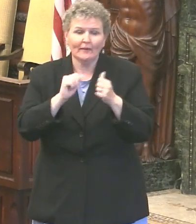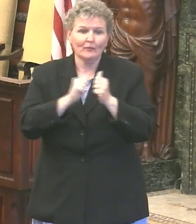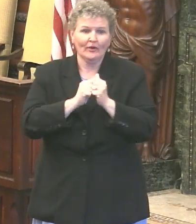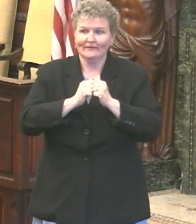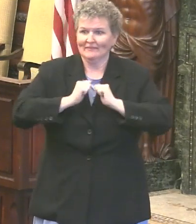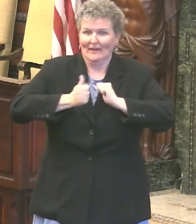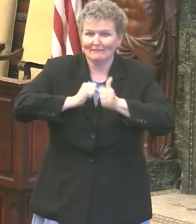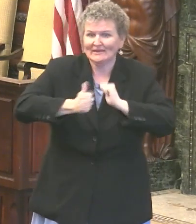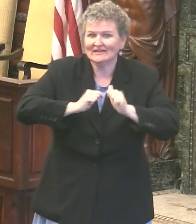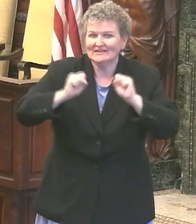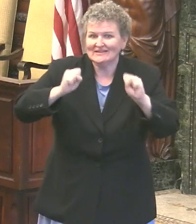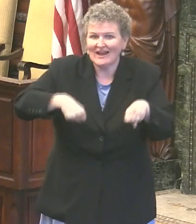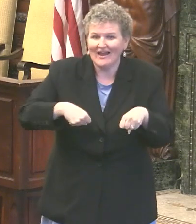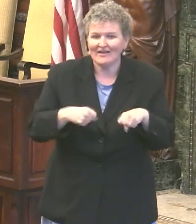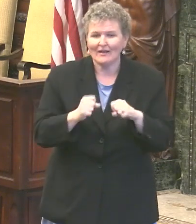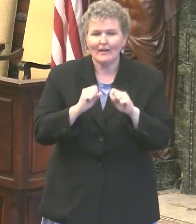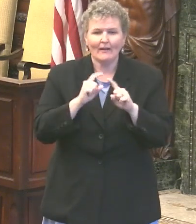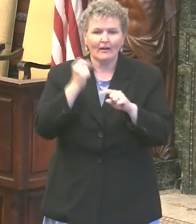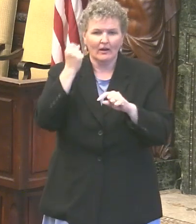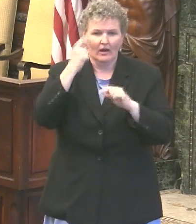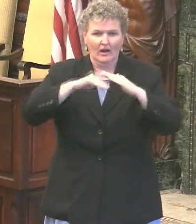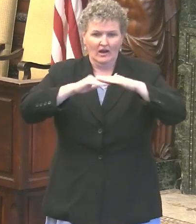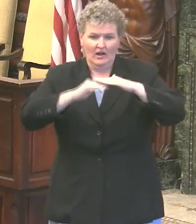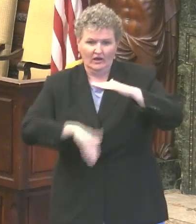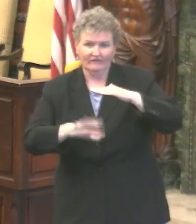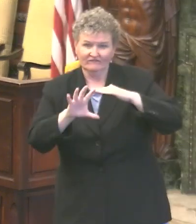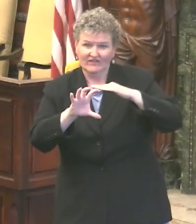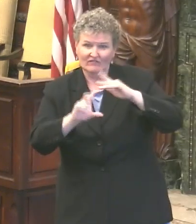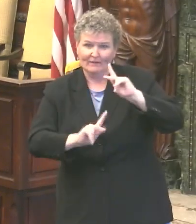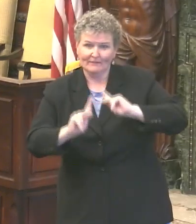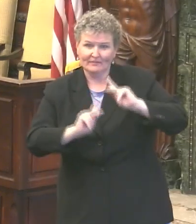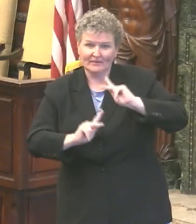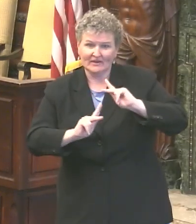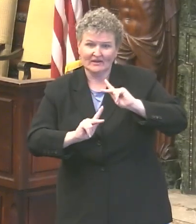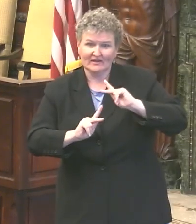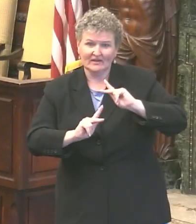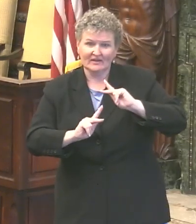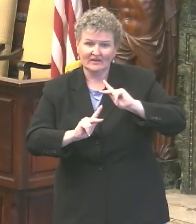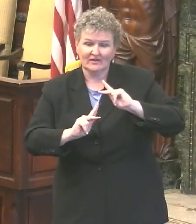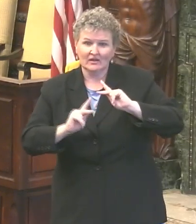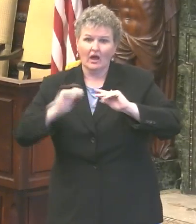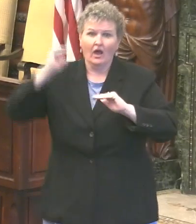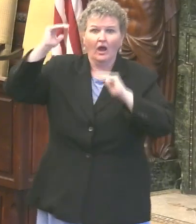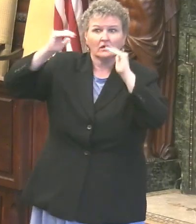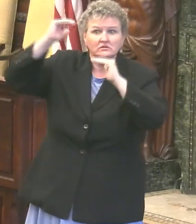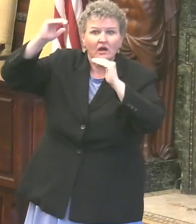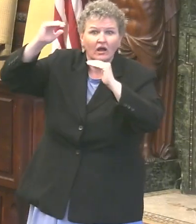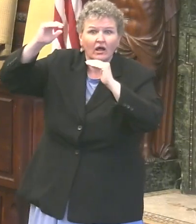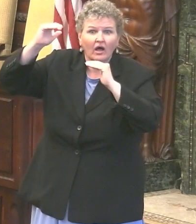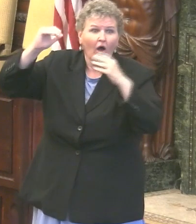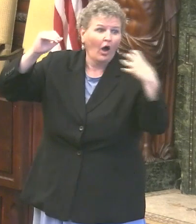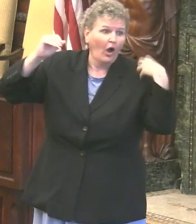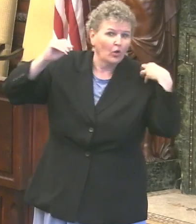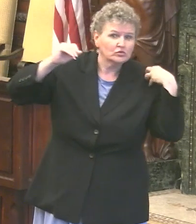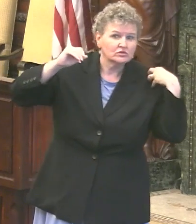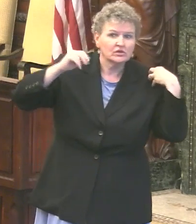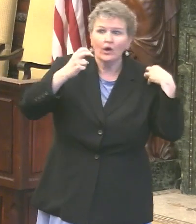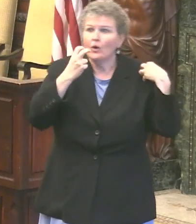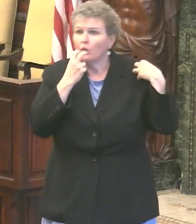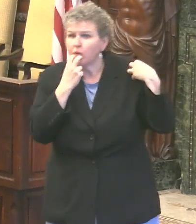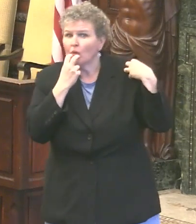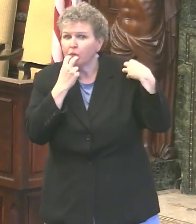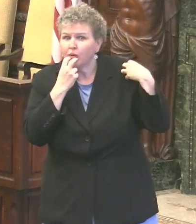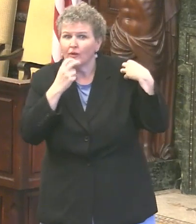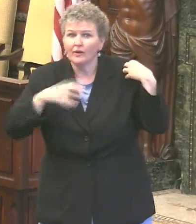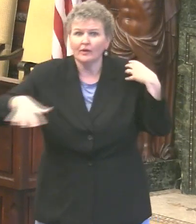means fewer than 50 people at one time. That includes all the participants as well as the coaches or the referees, and that there's no